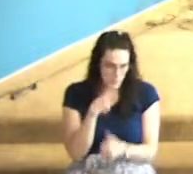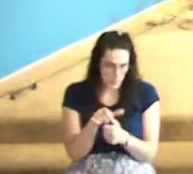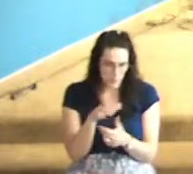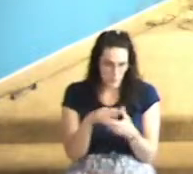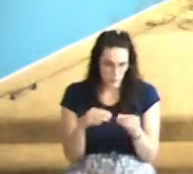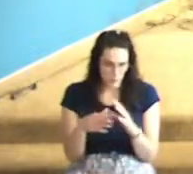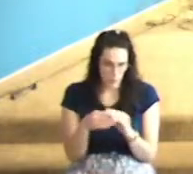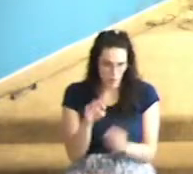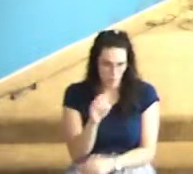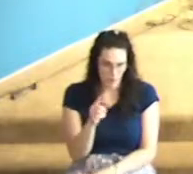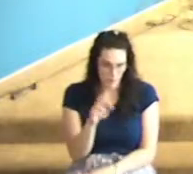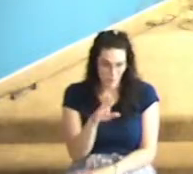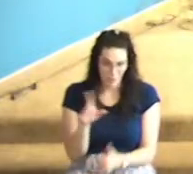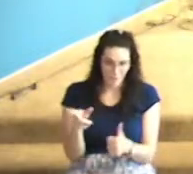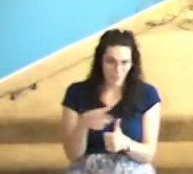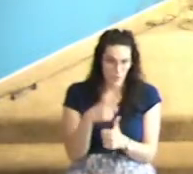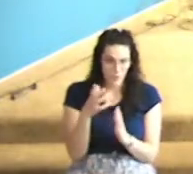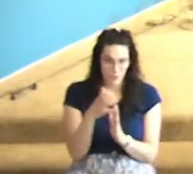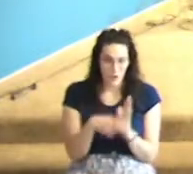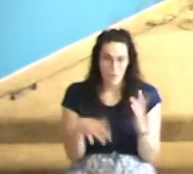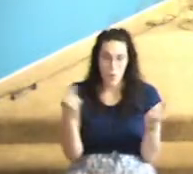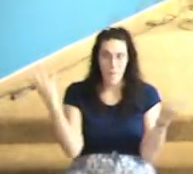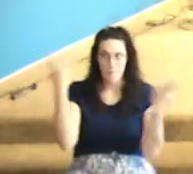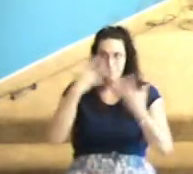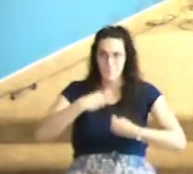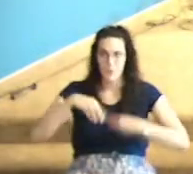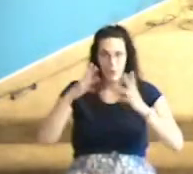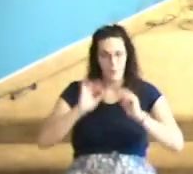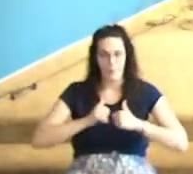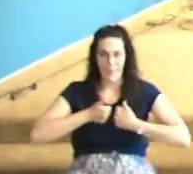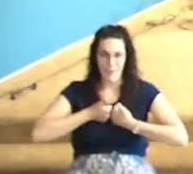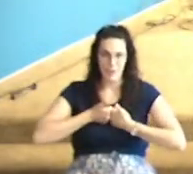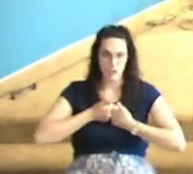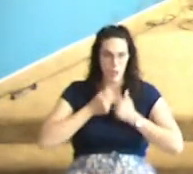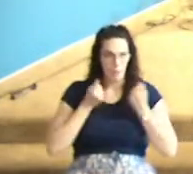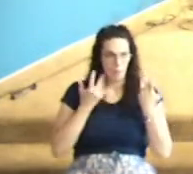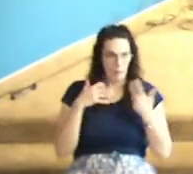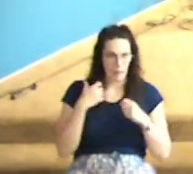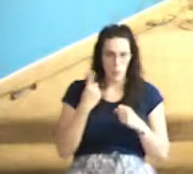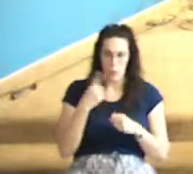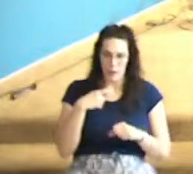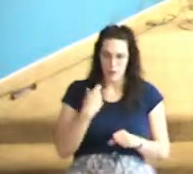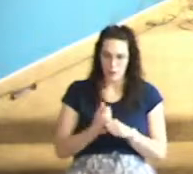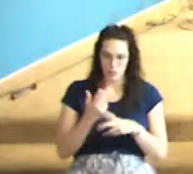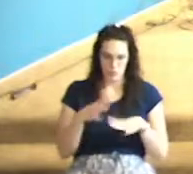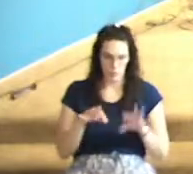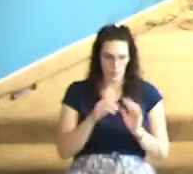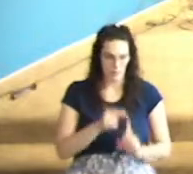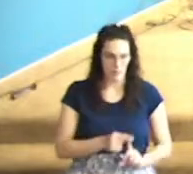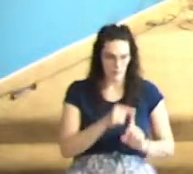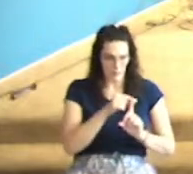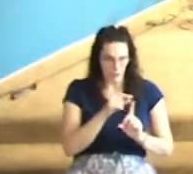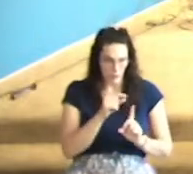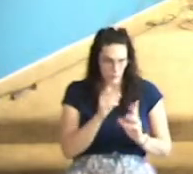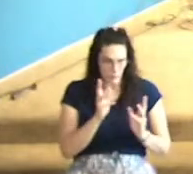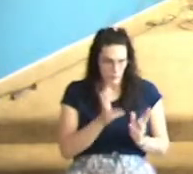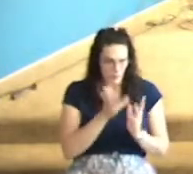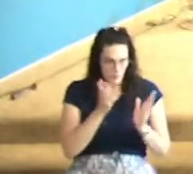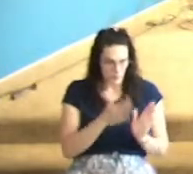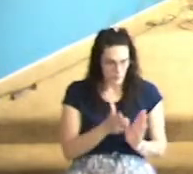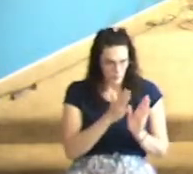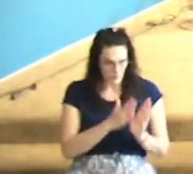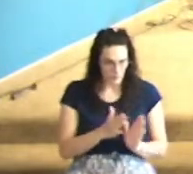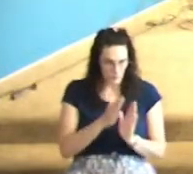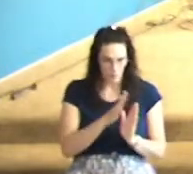the first chapter, it's a beauty pageant contest. You remember she went through a year's worth of special treatment, and she comes into the